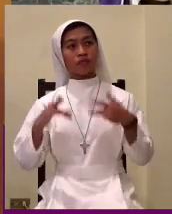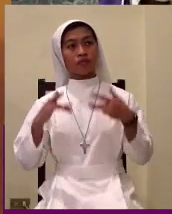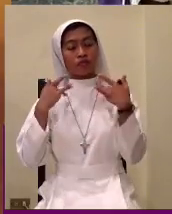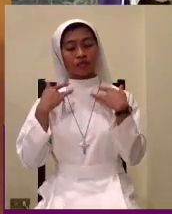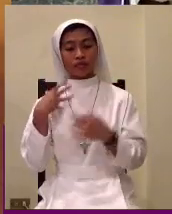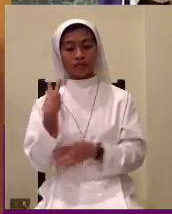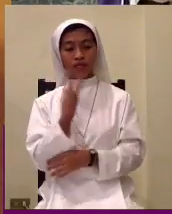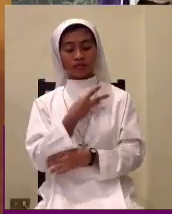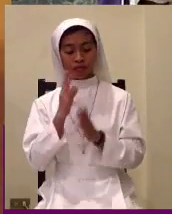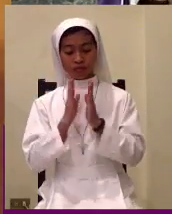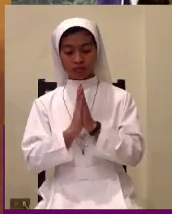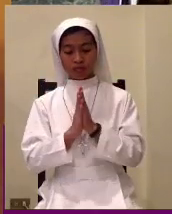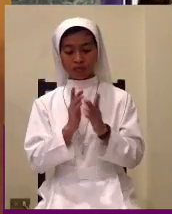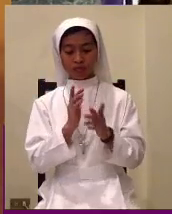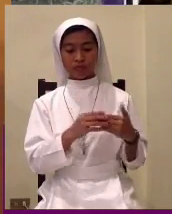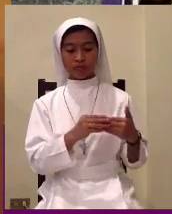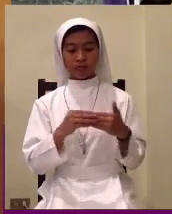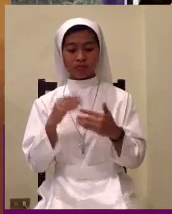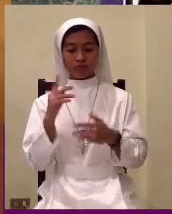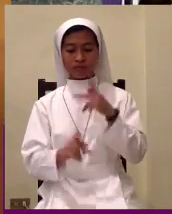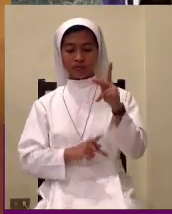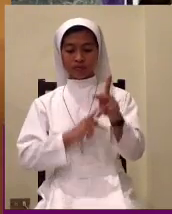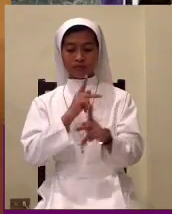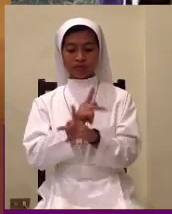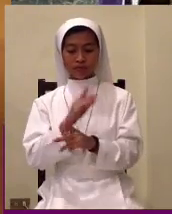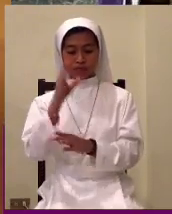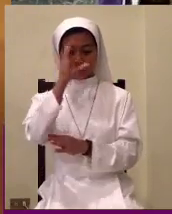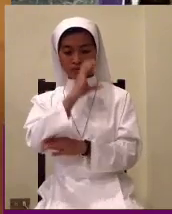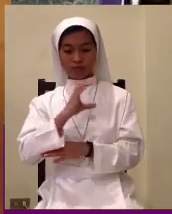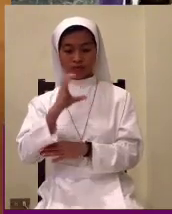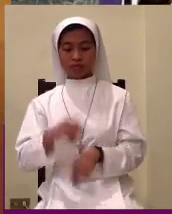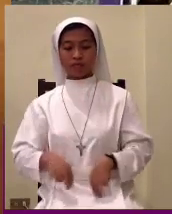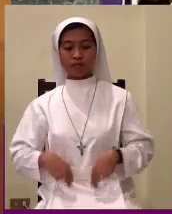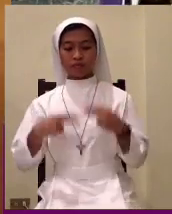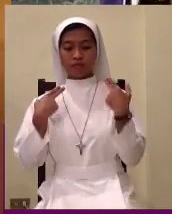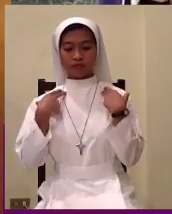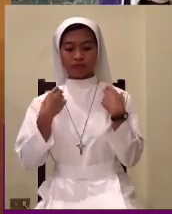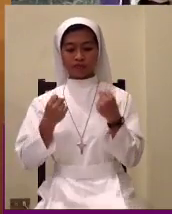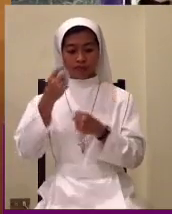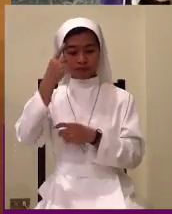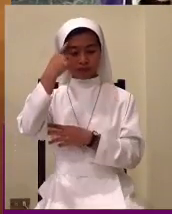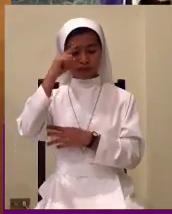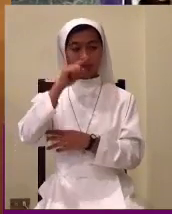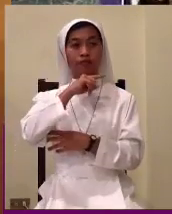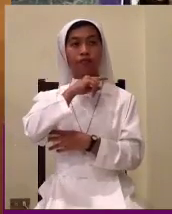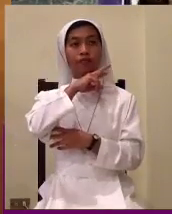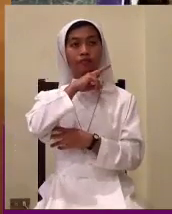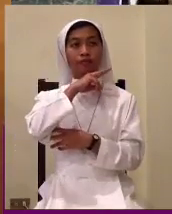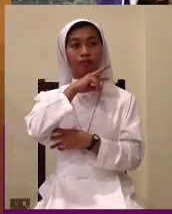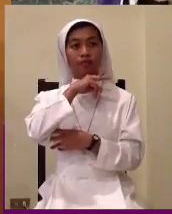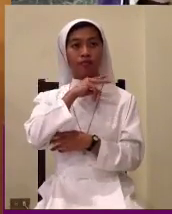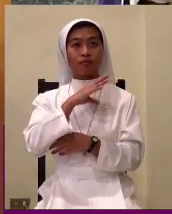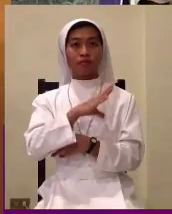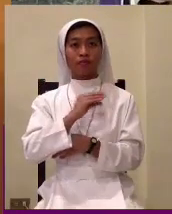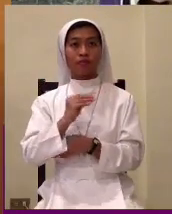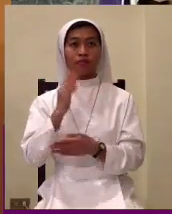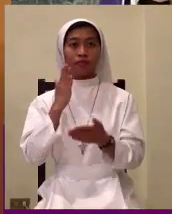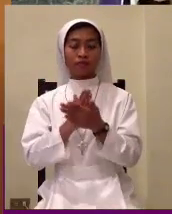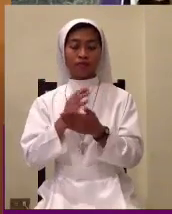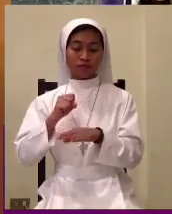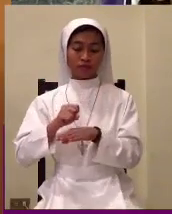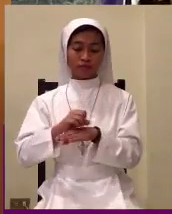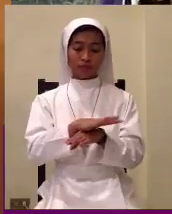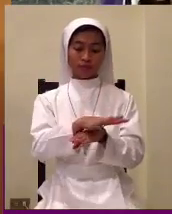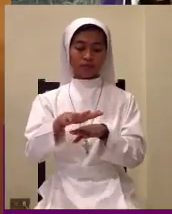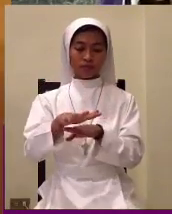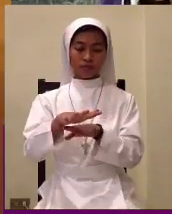people tasked to find cures for this disease and to stem its transmission.